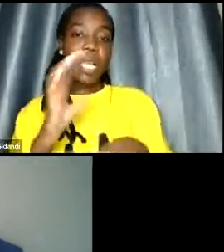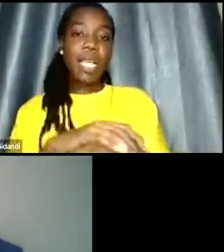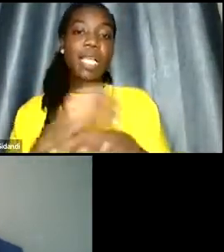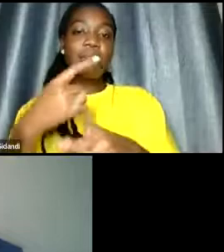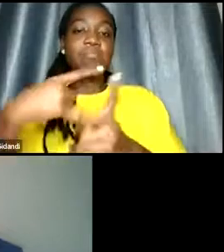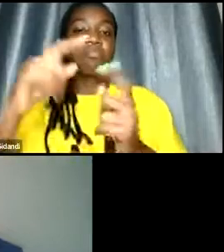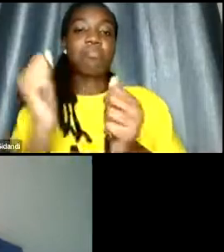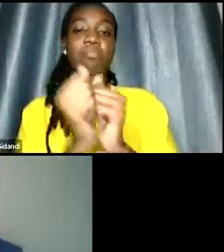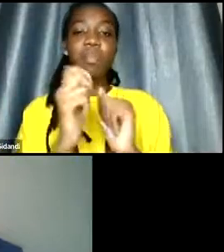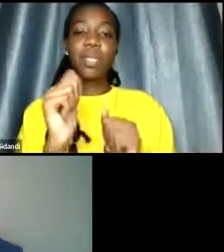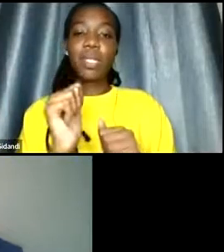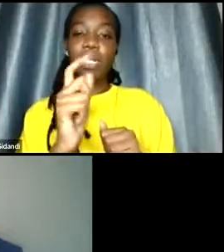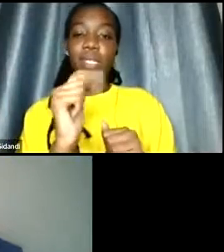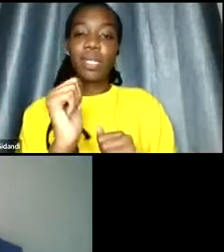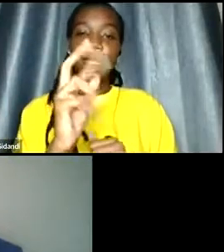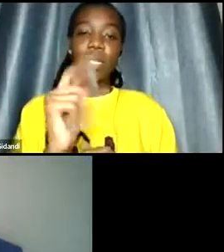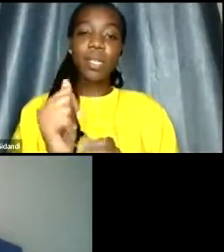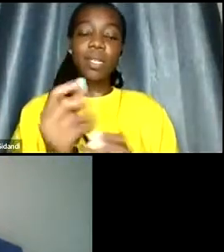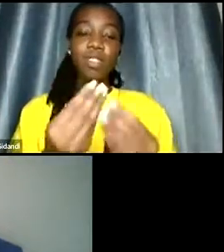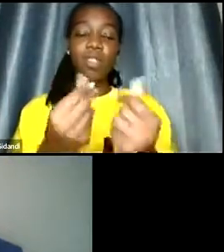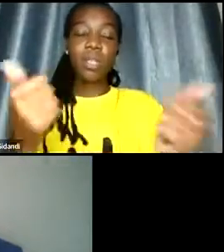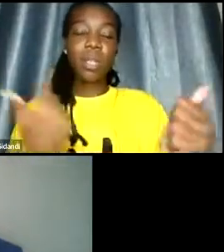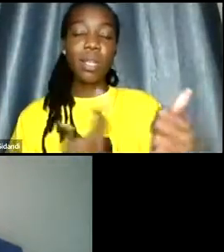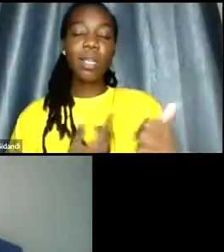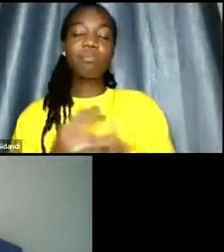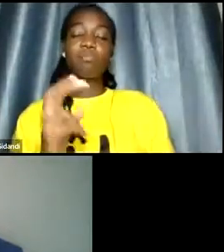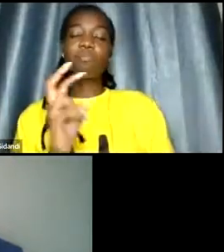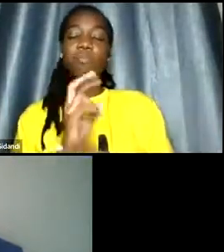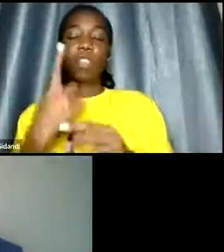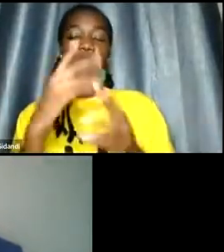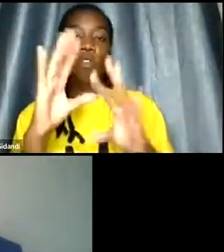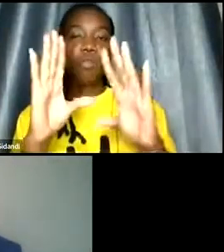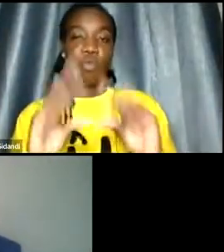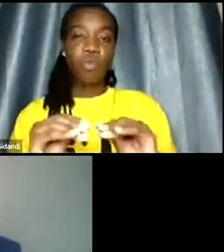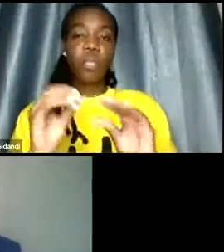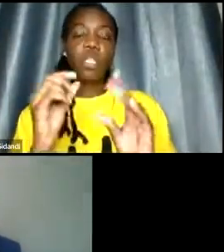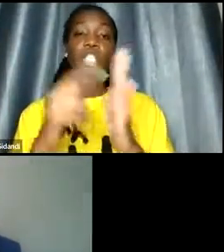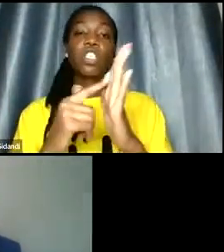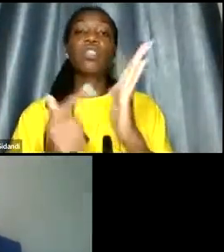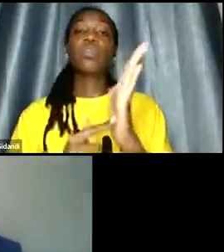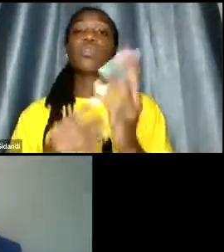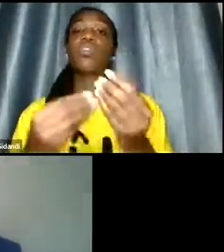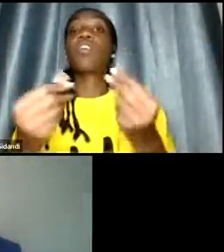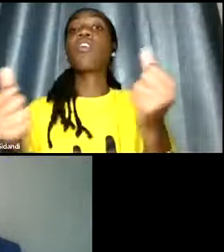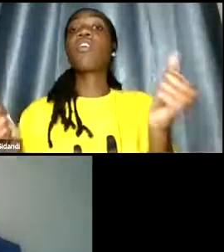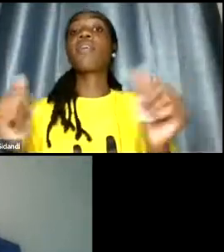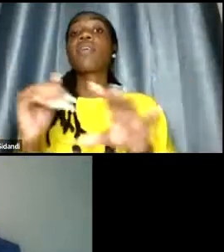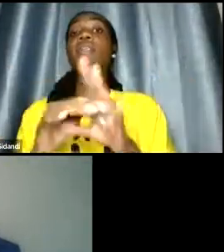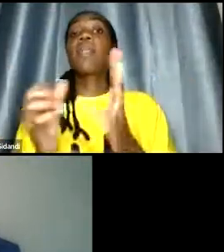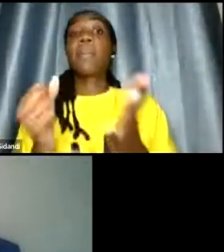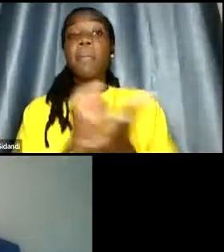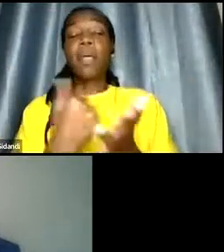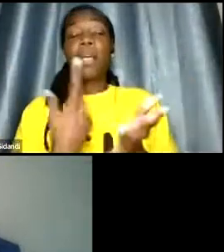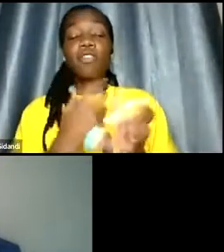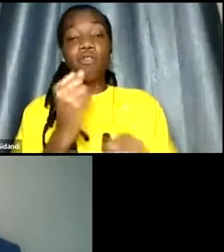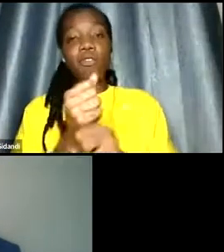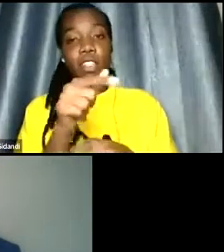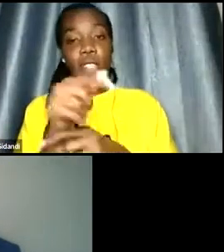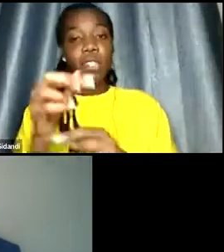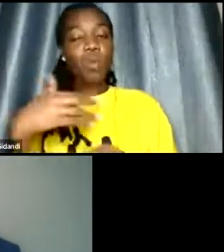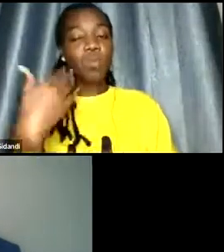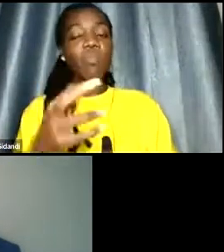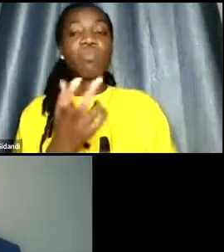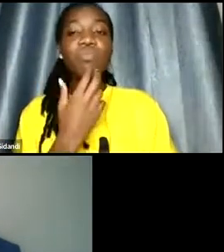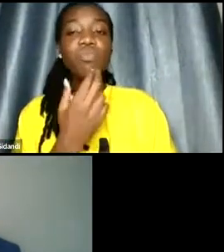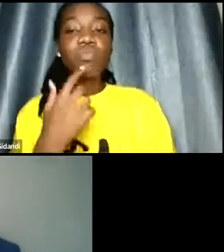Solutions. We are seeking to demystify issues in employment and entrepreneurship. We do this every Tuesday from 8 p.m. to 9